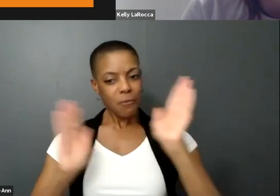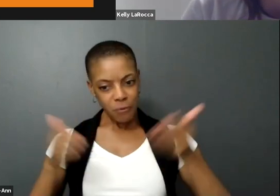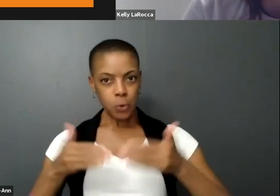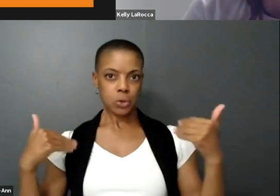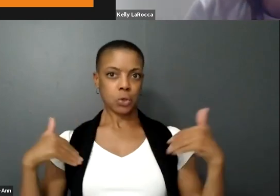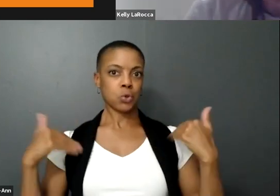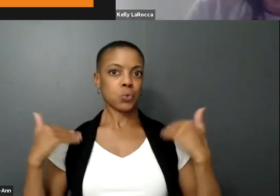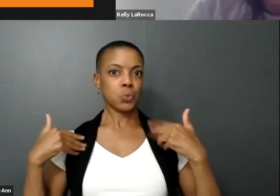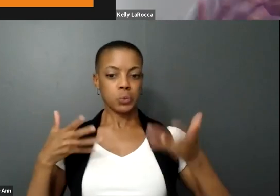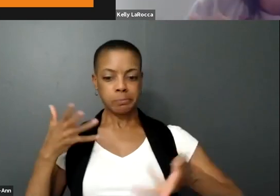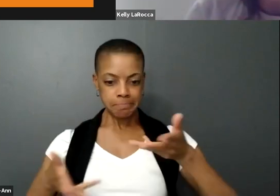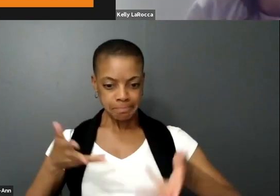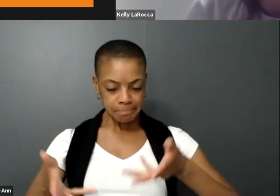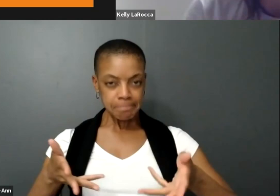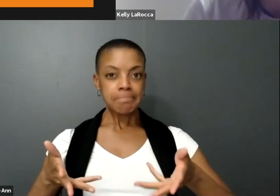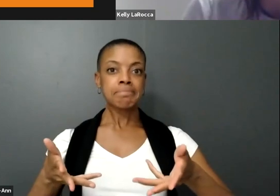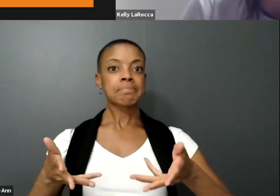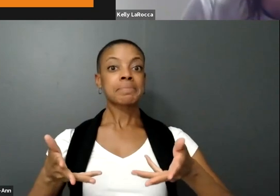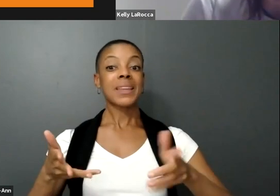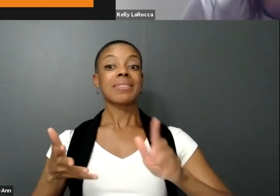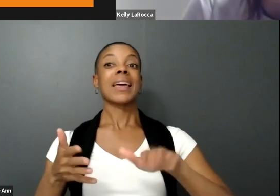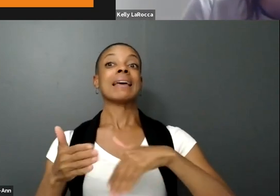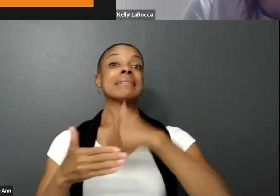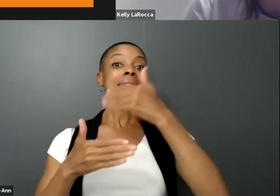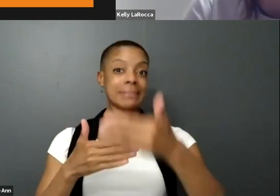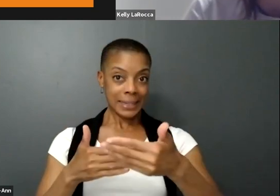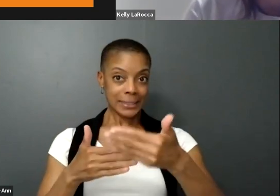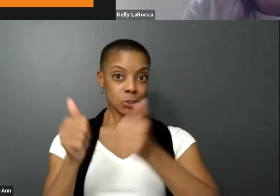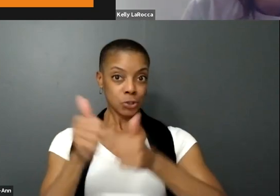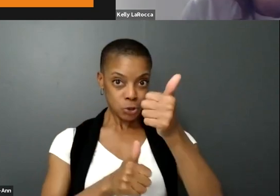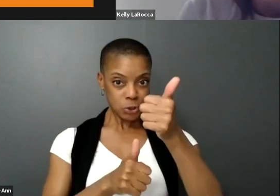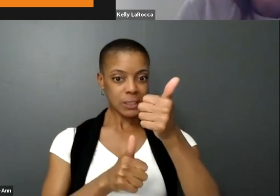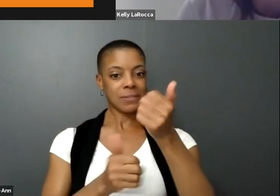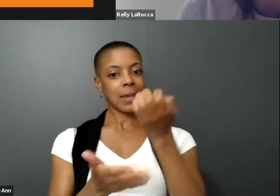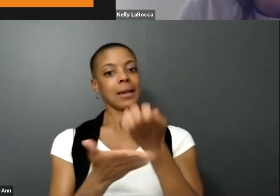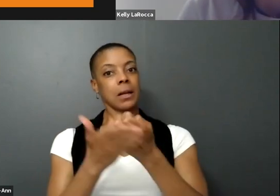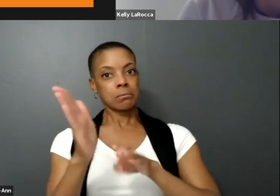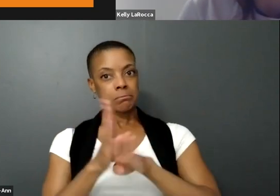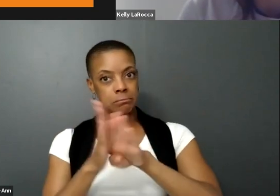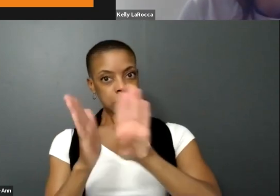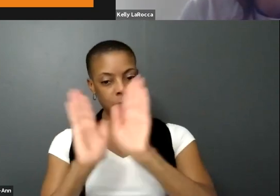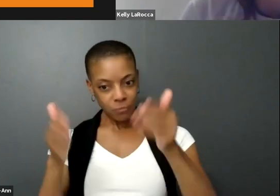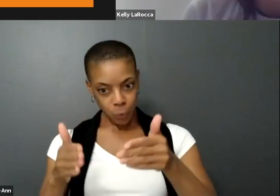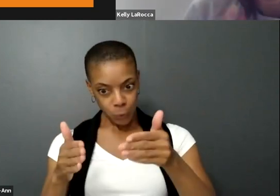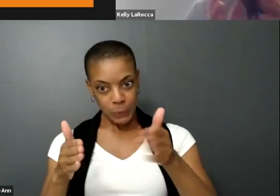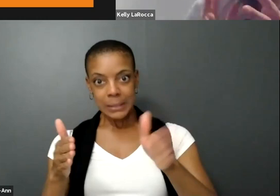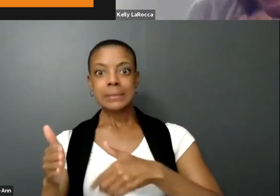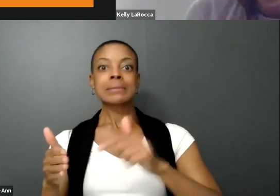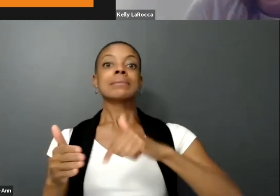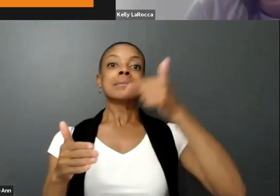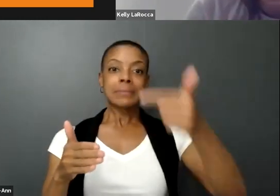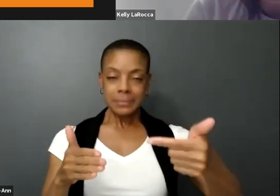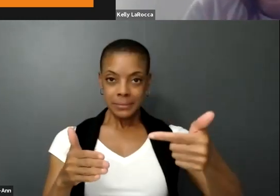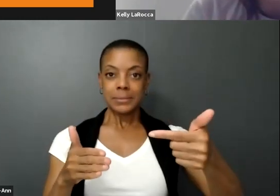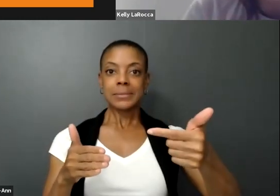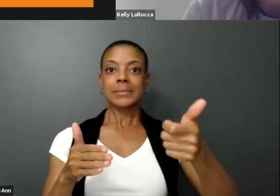you know, and then followed up by a chief who was very economic development focused. Then followed up by another chief and council who were focused